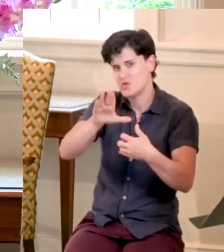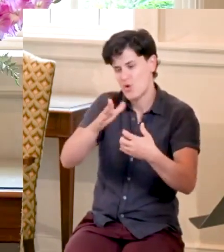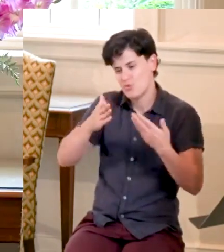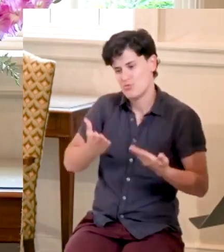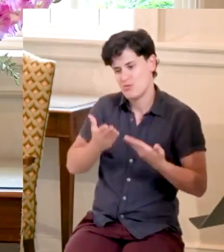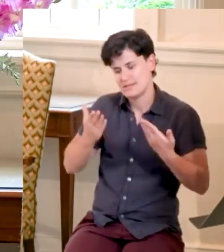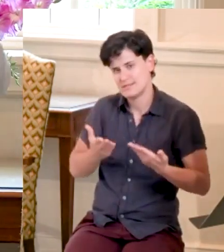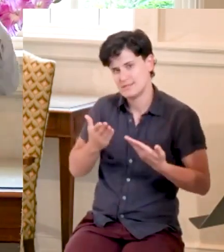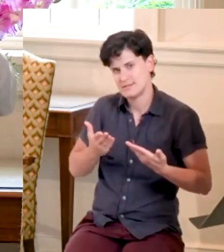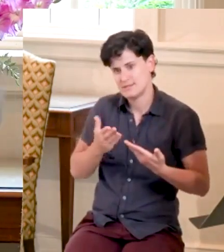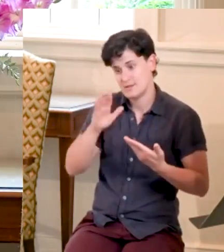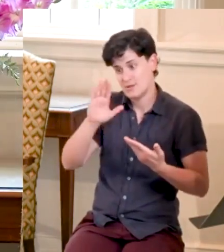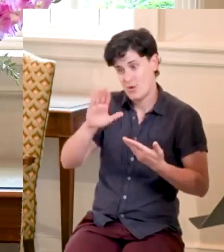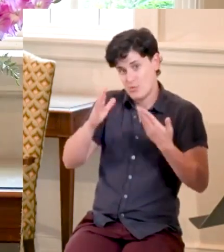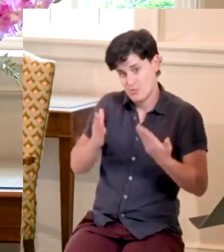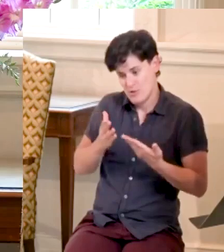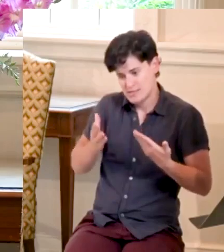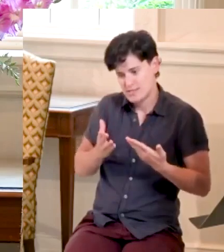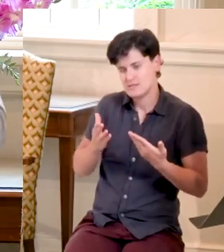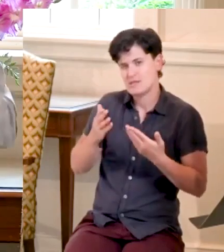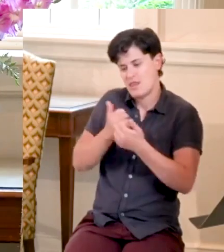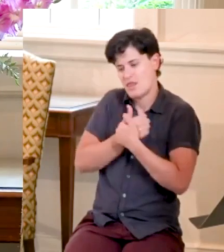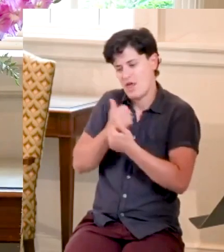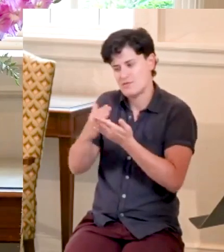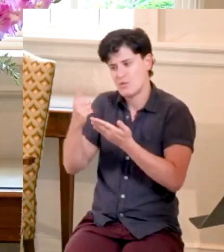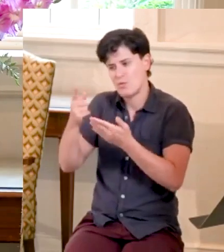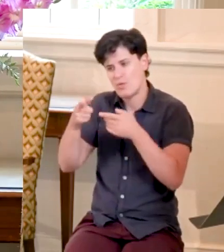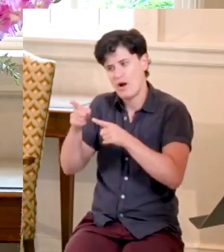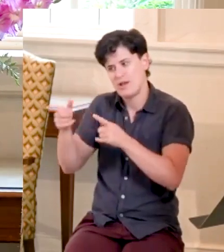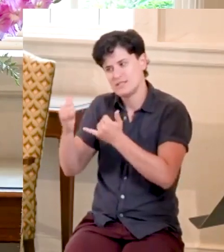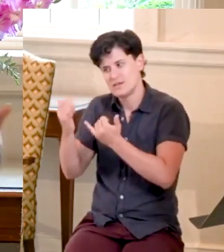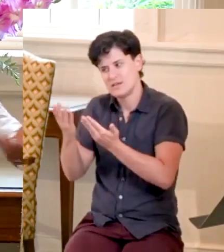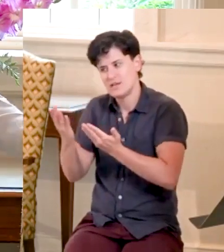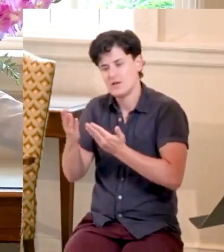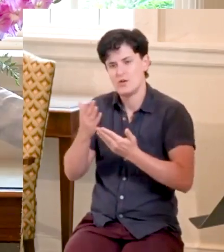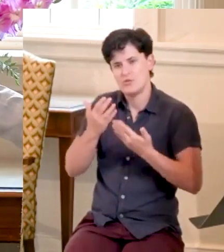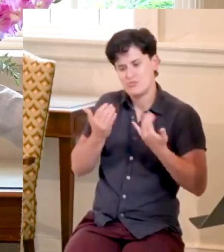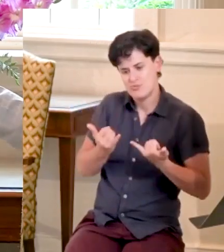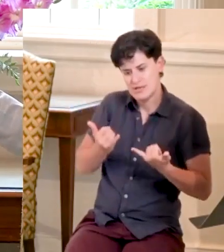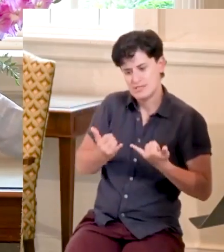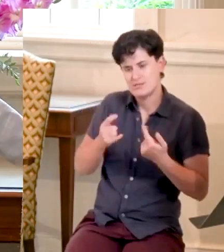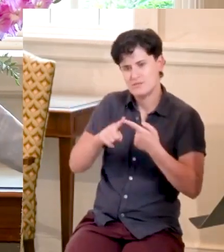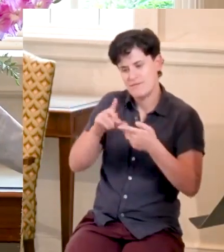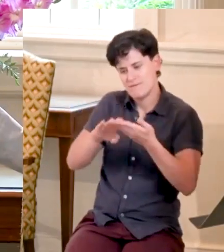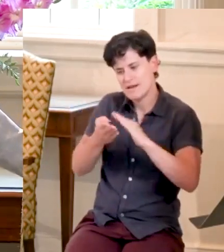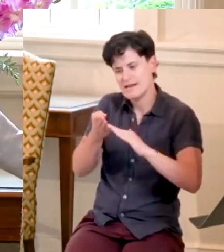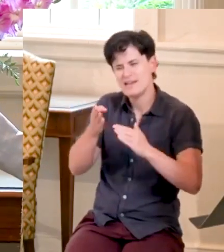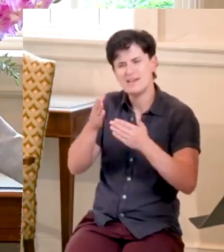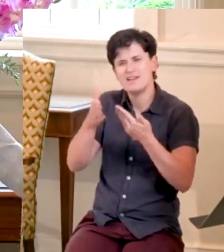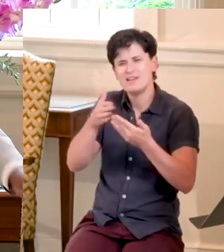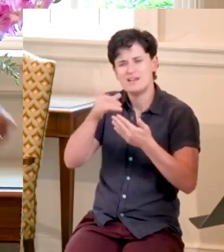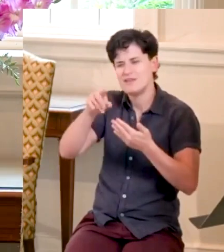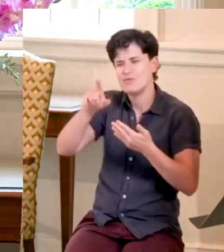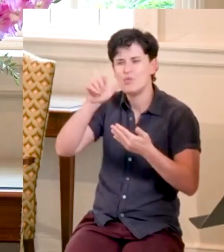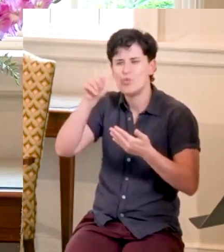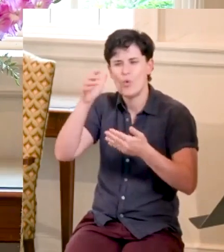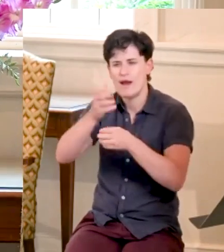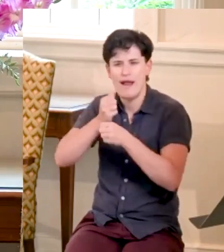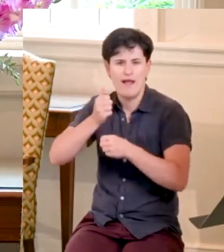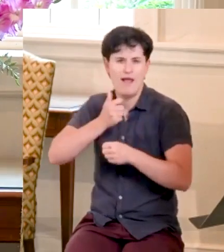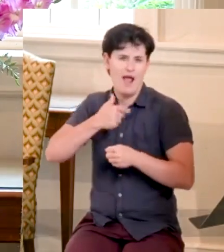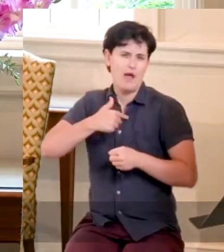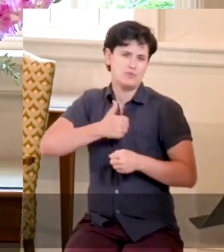love someone while they're still here. Presence to forgive even if you'll never get the apology. Presence to